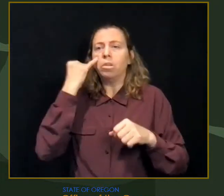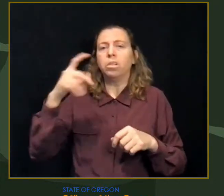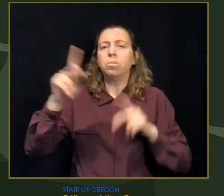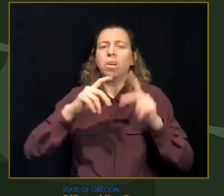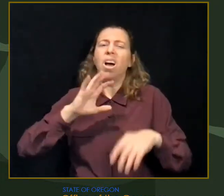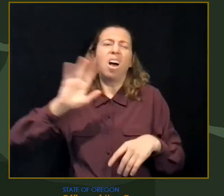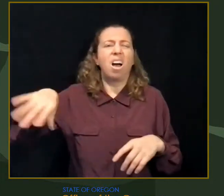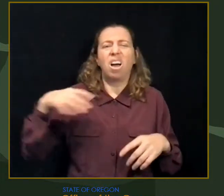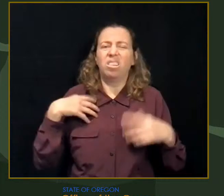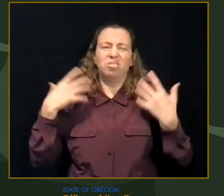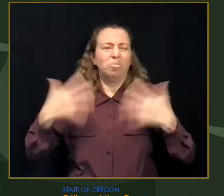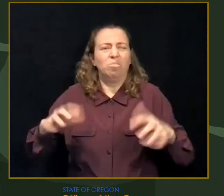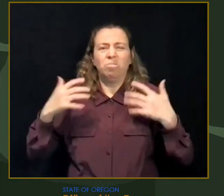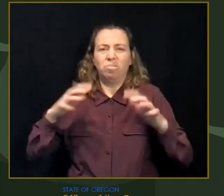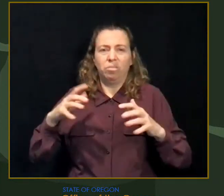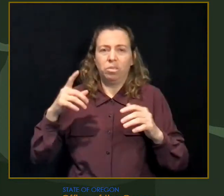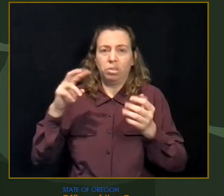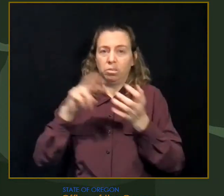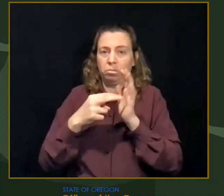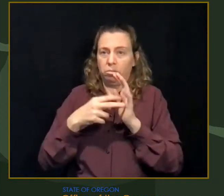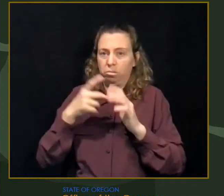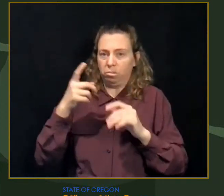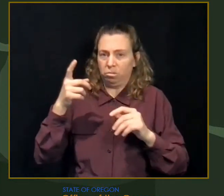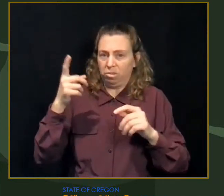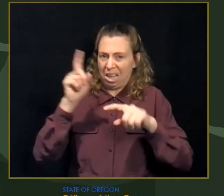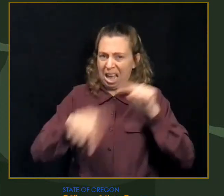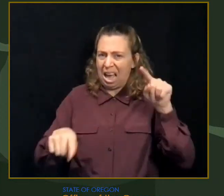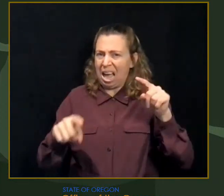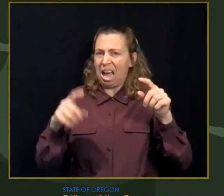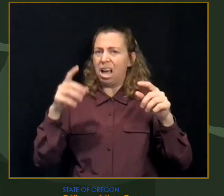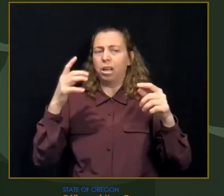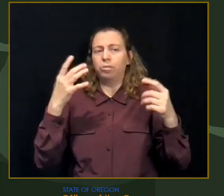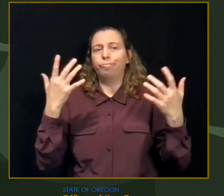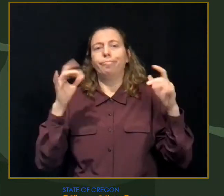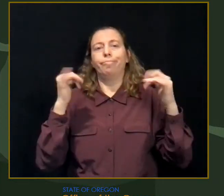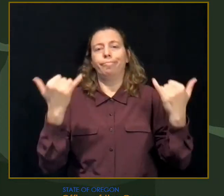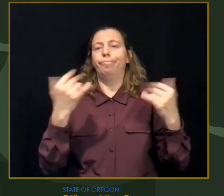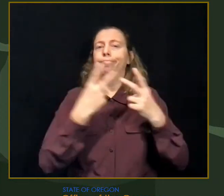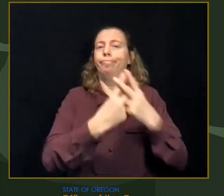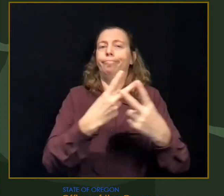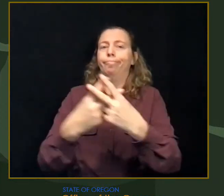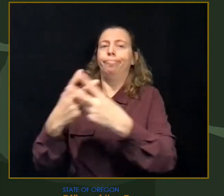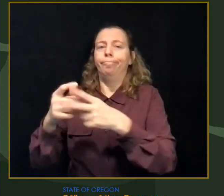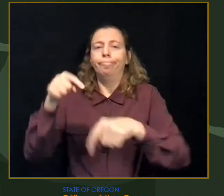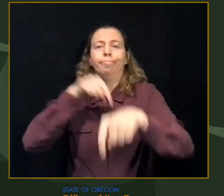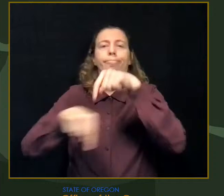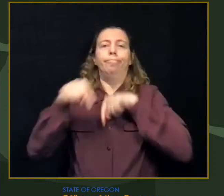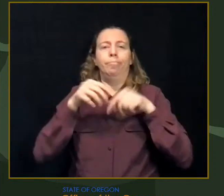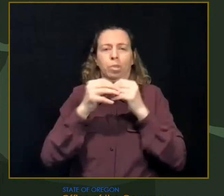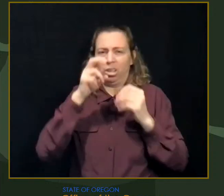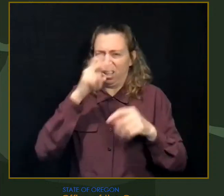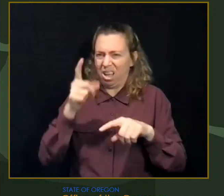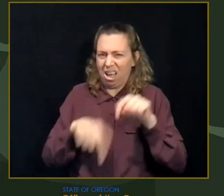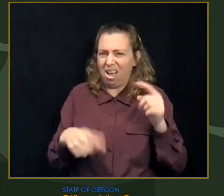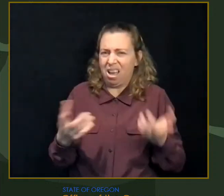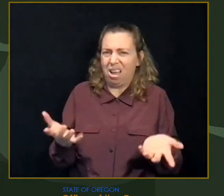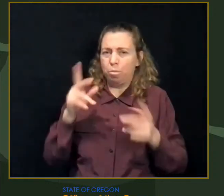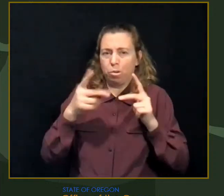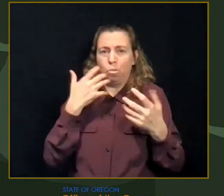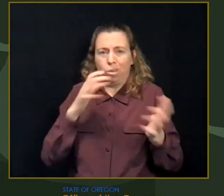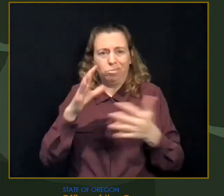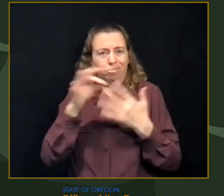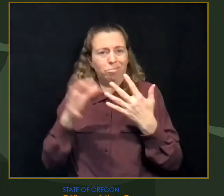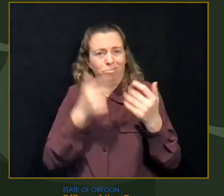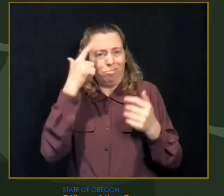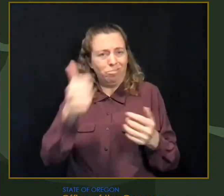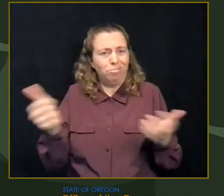So my goal in terms of reopening in June, there are a couple of factors that I'm looking at. Number one,